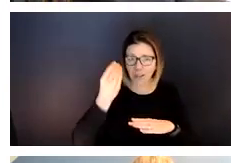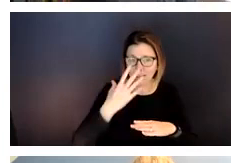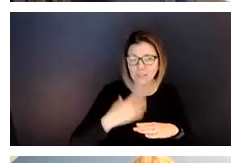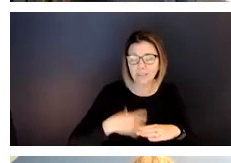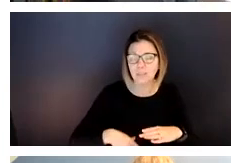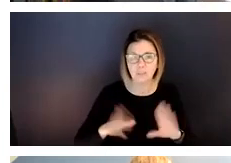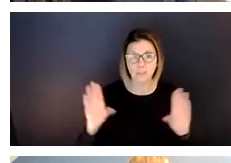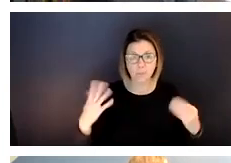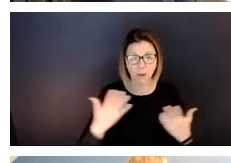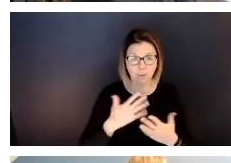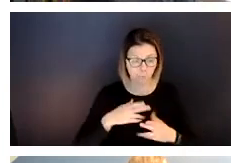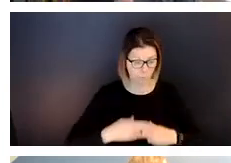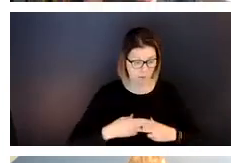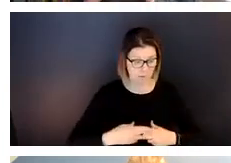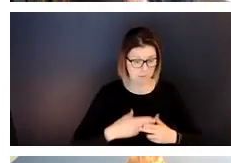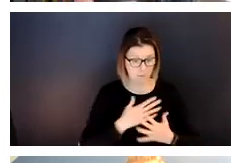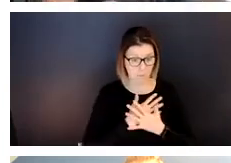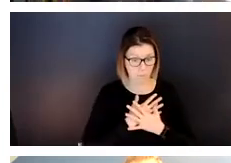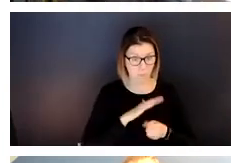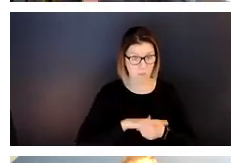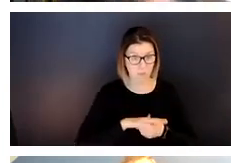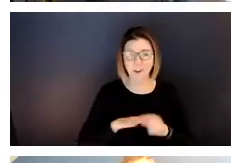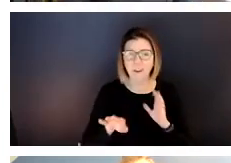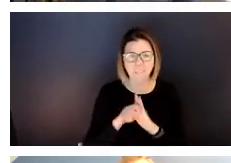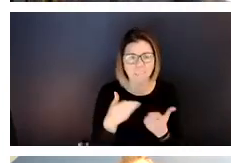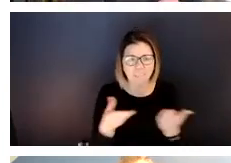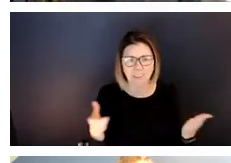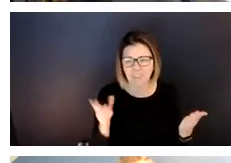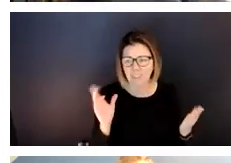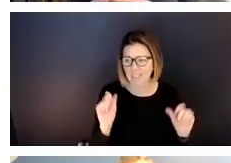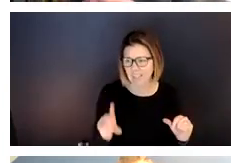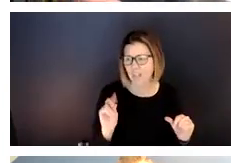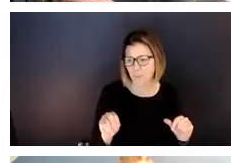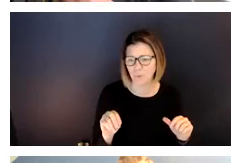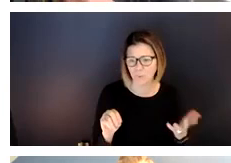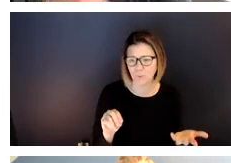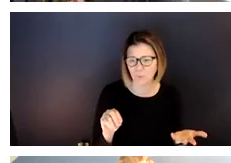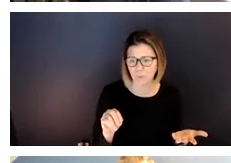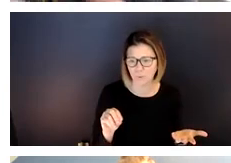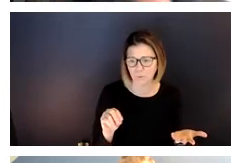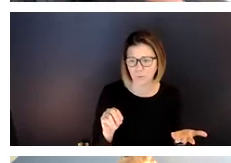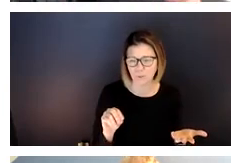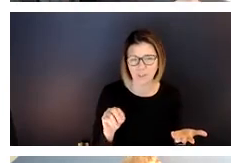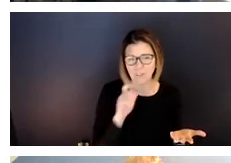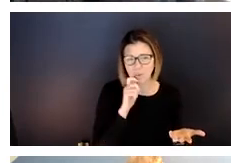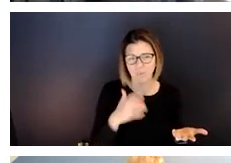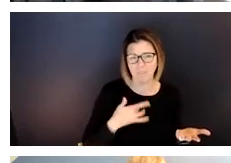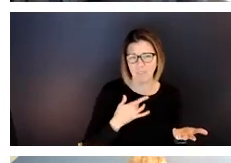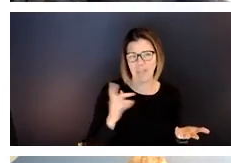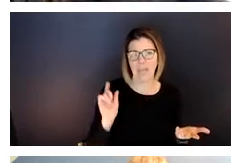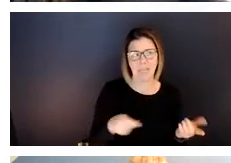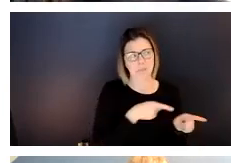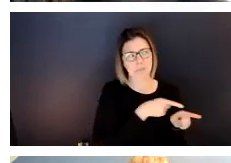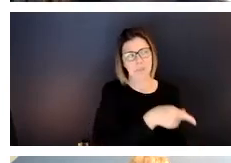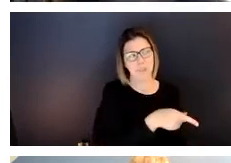weight or pressure, find items that can do that task and don't feel like it has to come